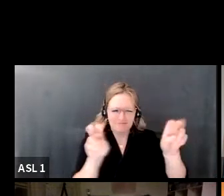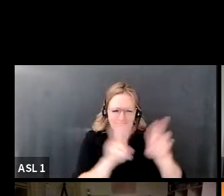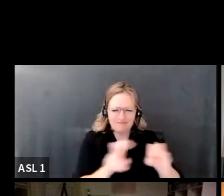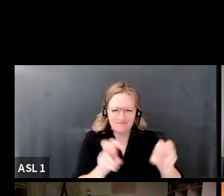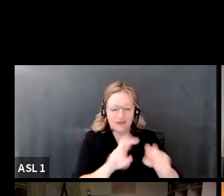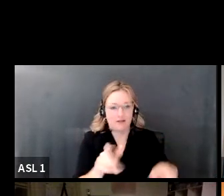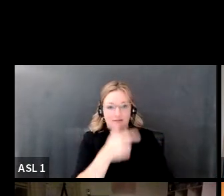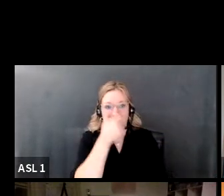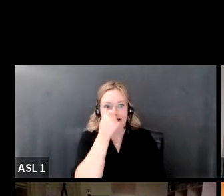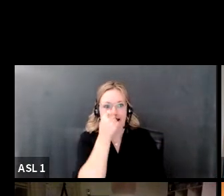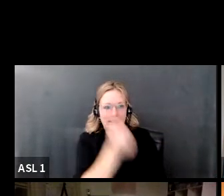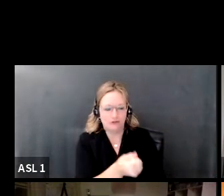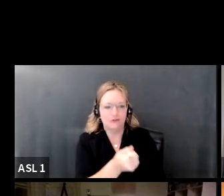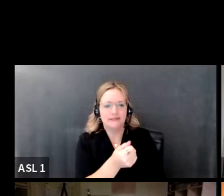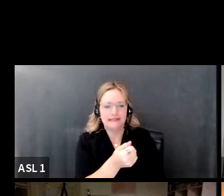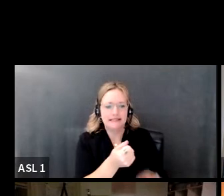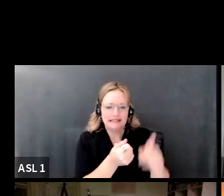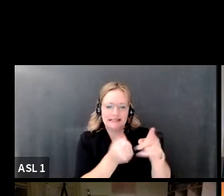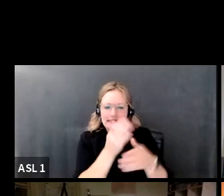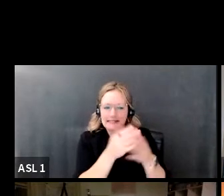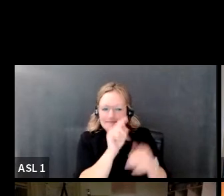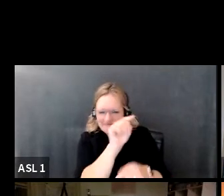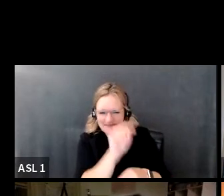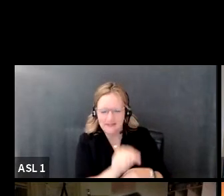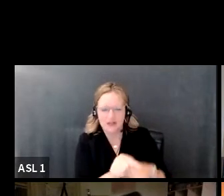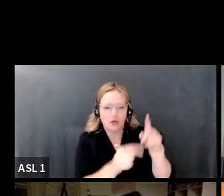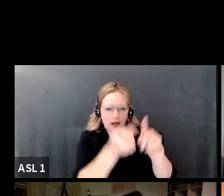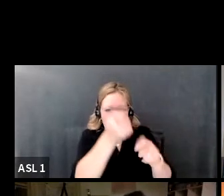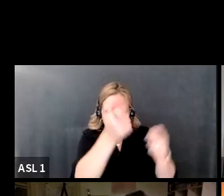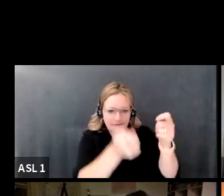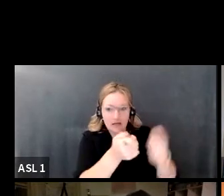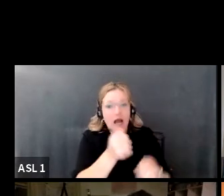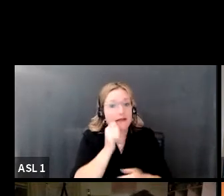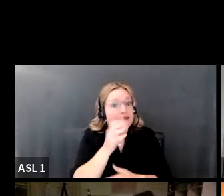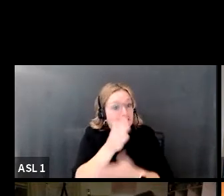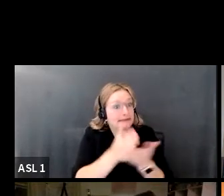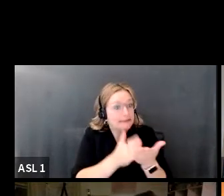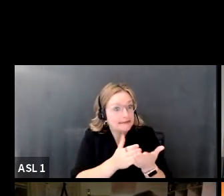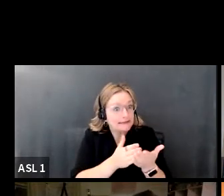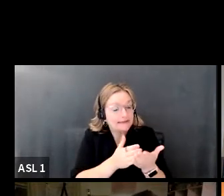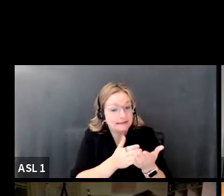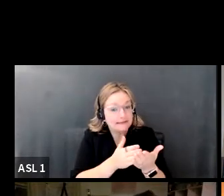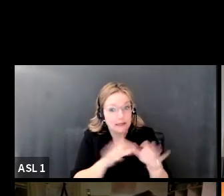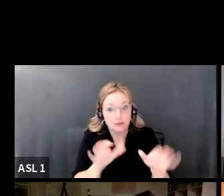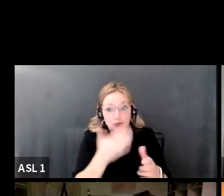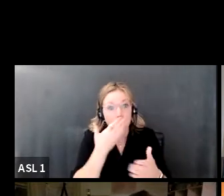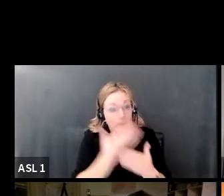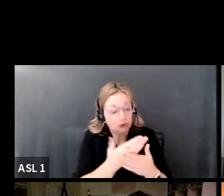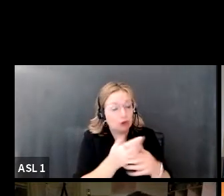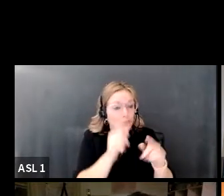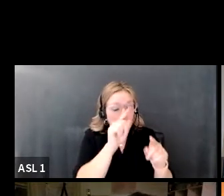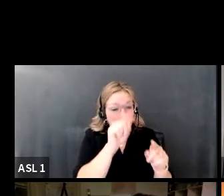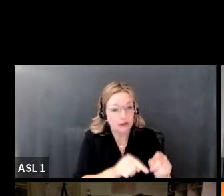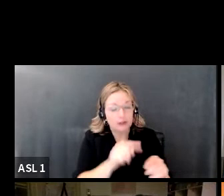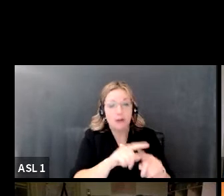interesting things i think that can get shaved off in this and i think you guys are on the right track for a lot of stuff um however